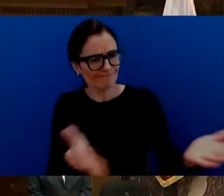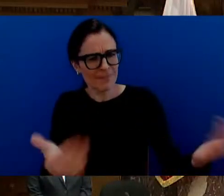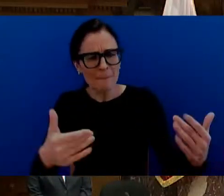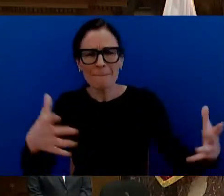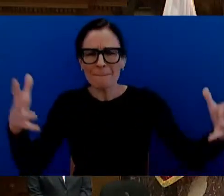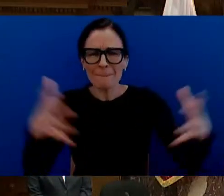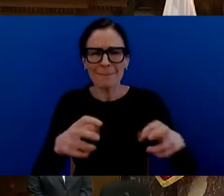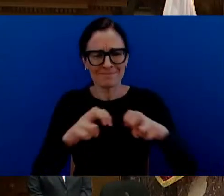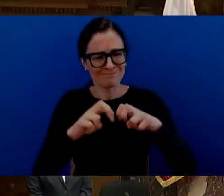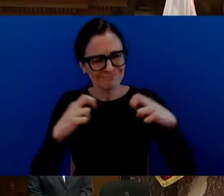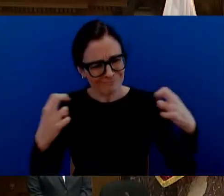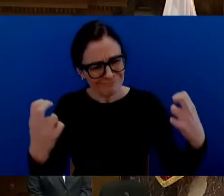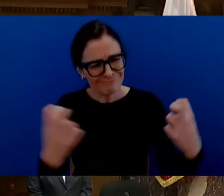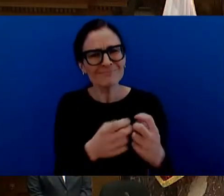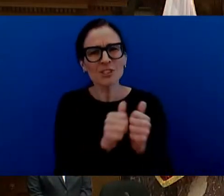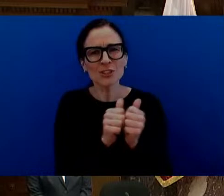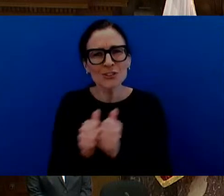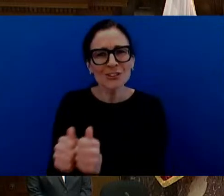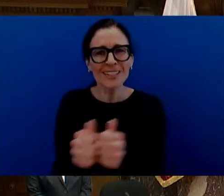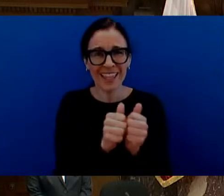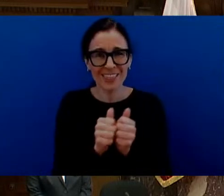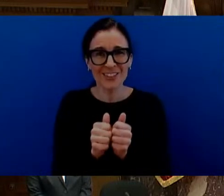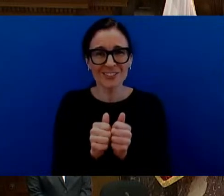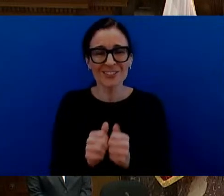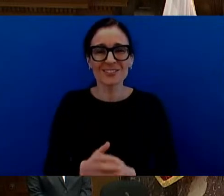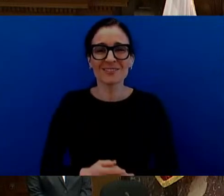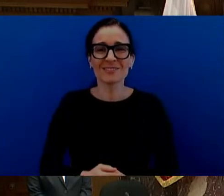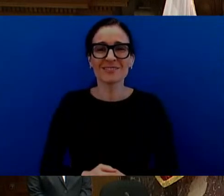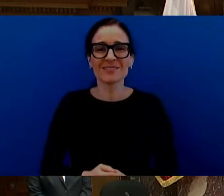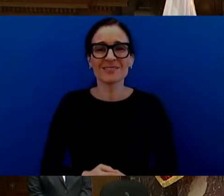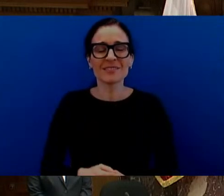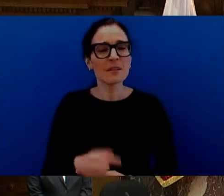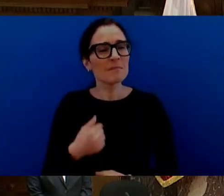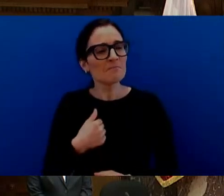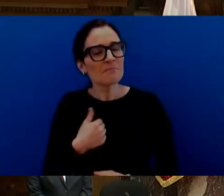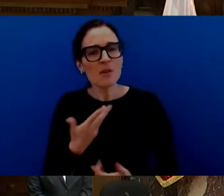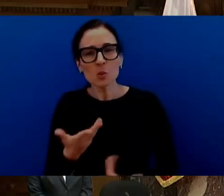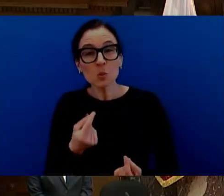Who gets you really mad? Who